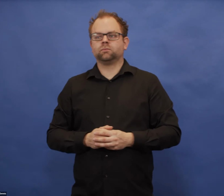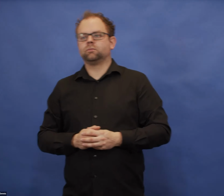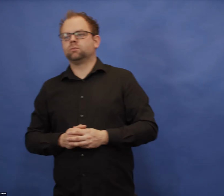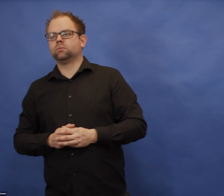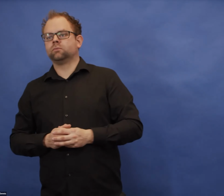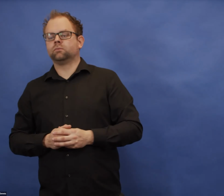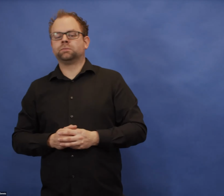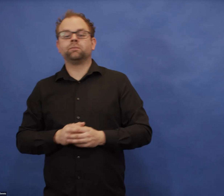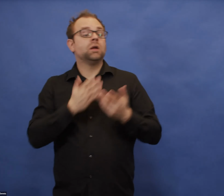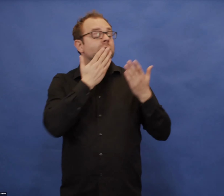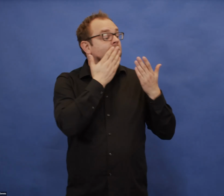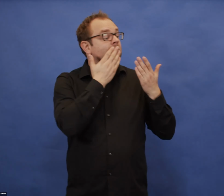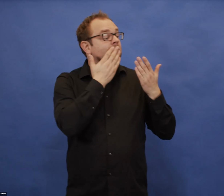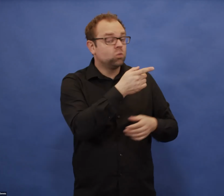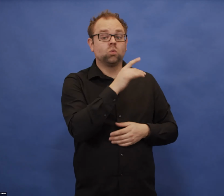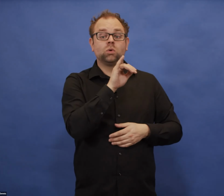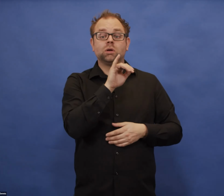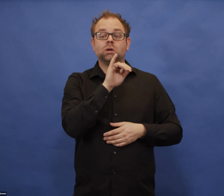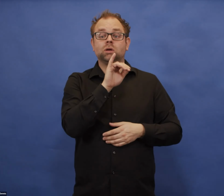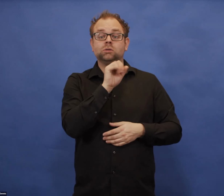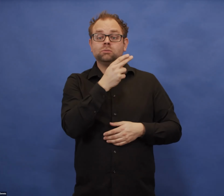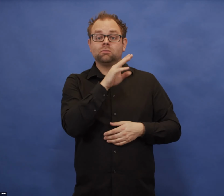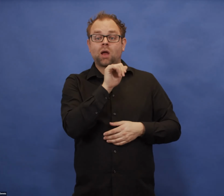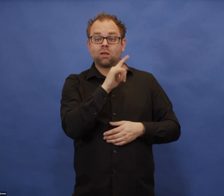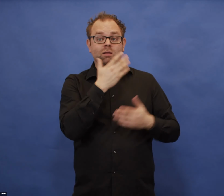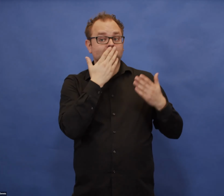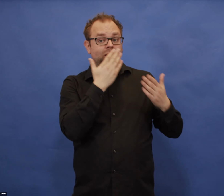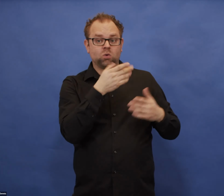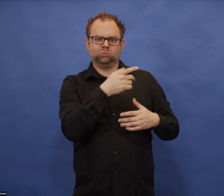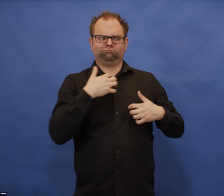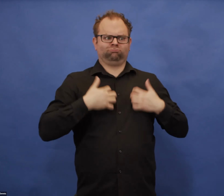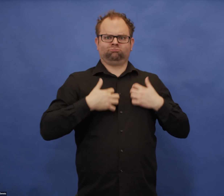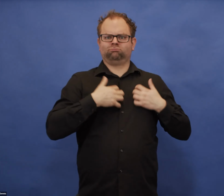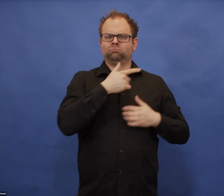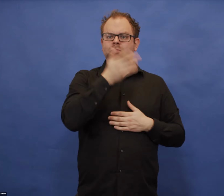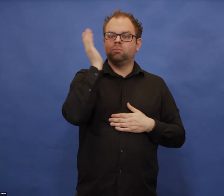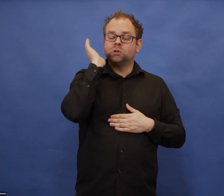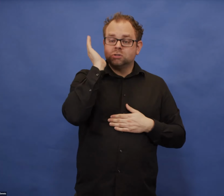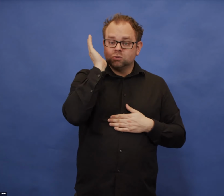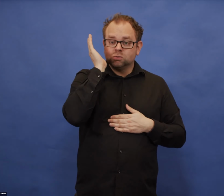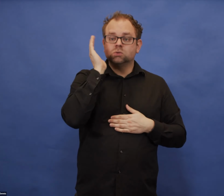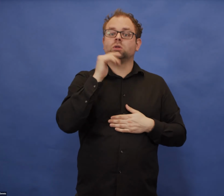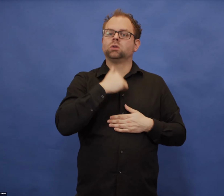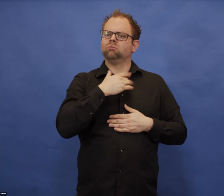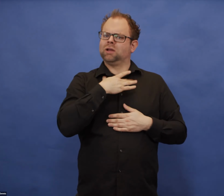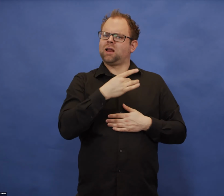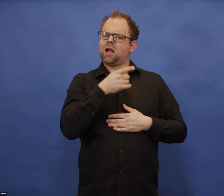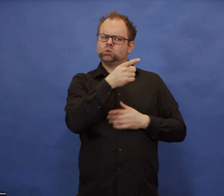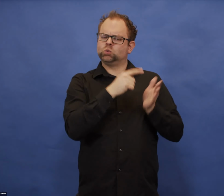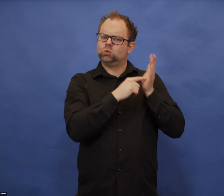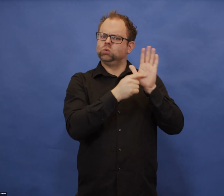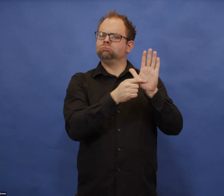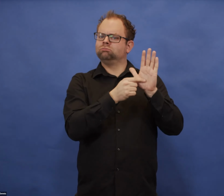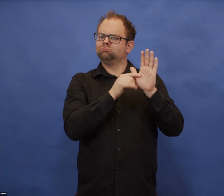the interconnection between economic and social aspects when public works programs make the effort to